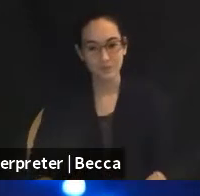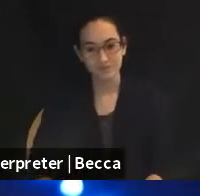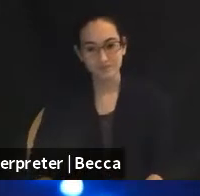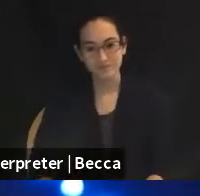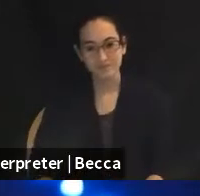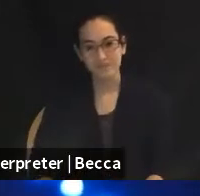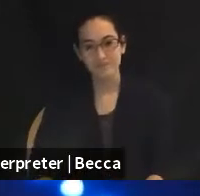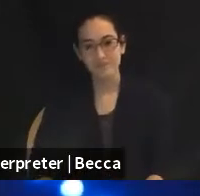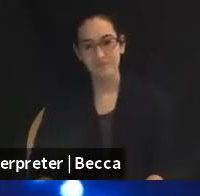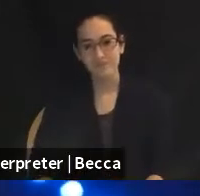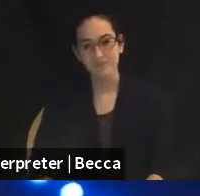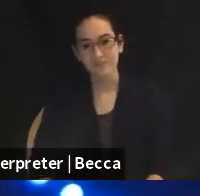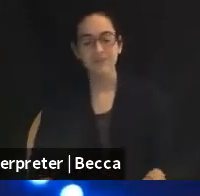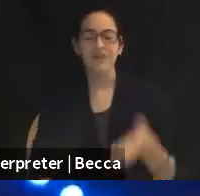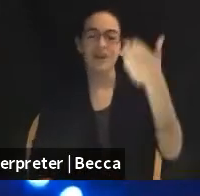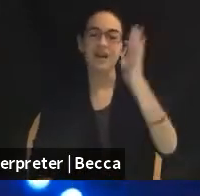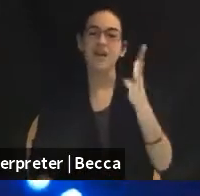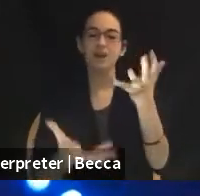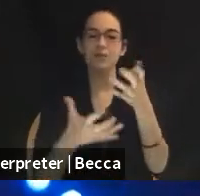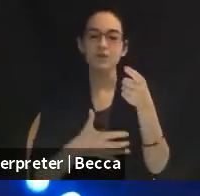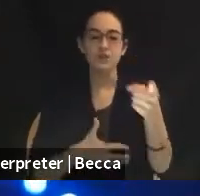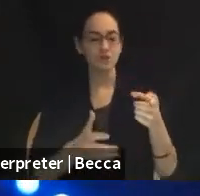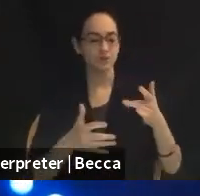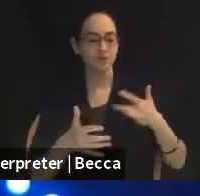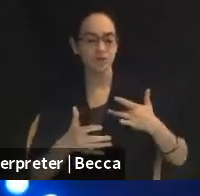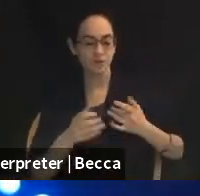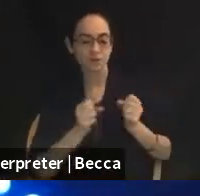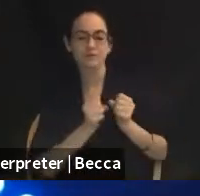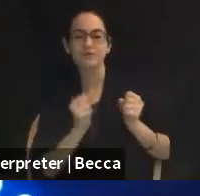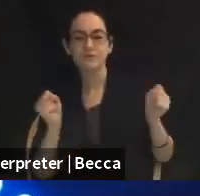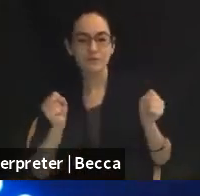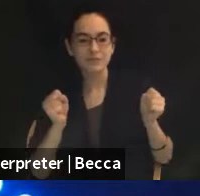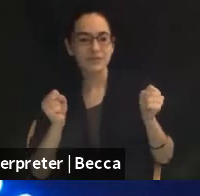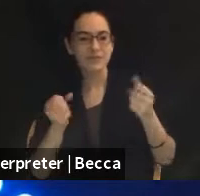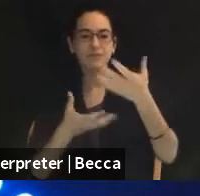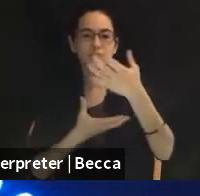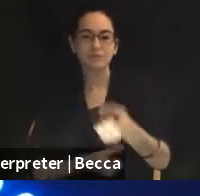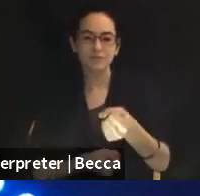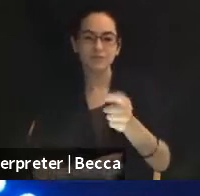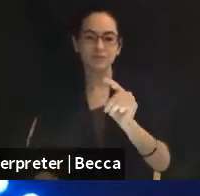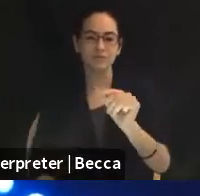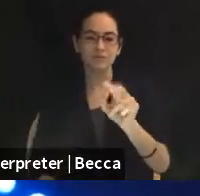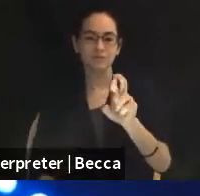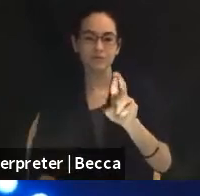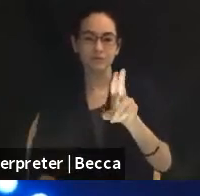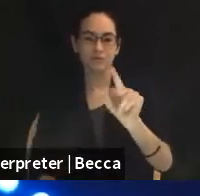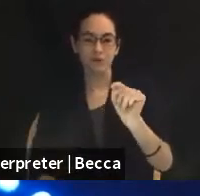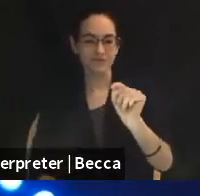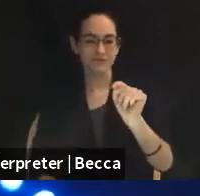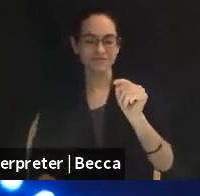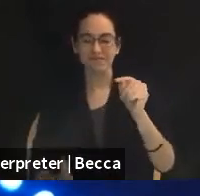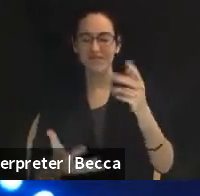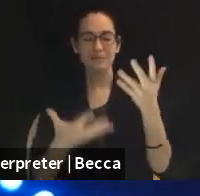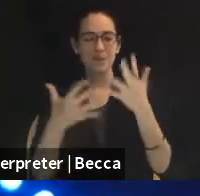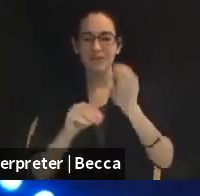God wants you to open your heart in this series to trust, as hard as it might be. So listen to